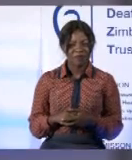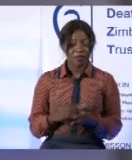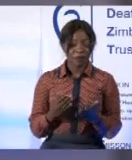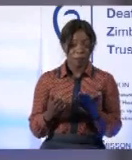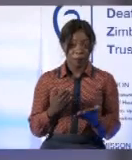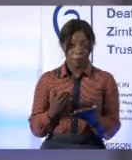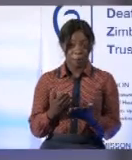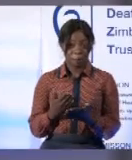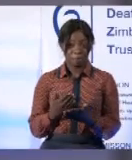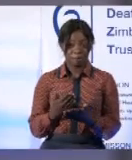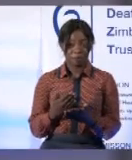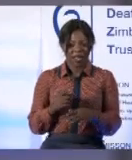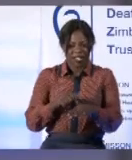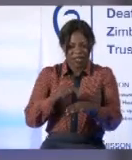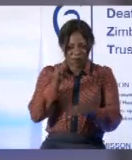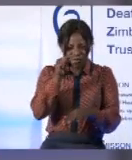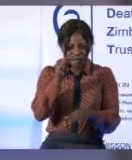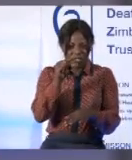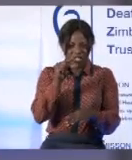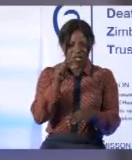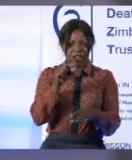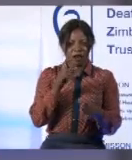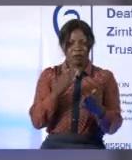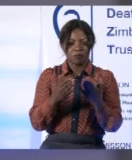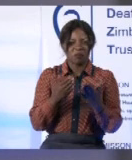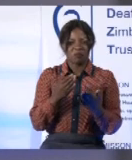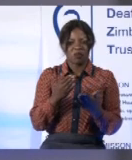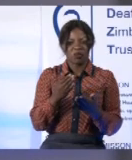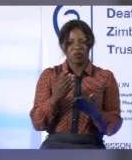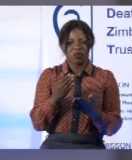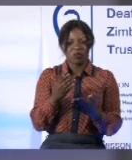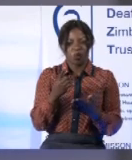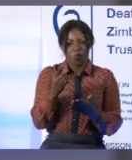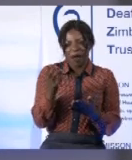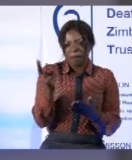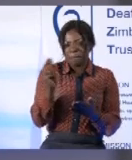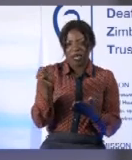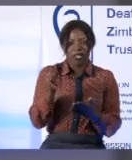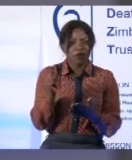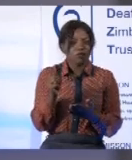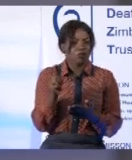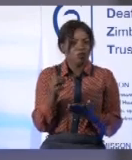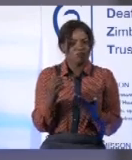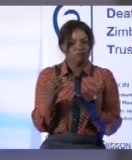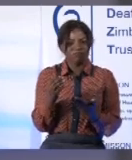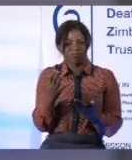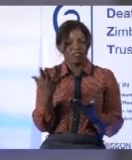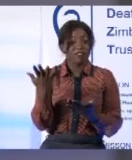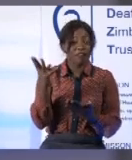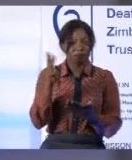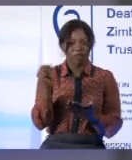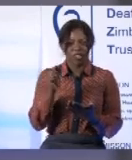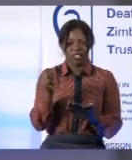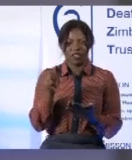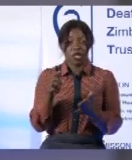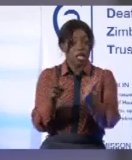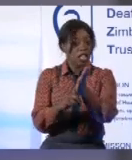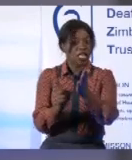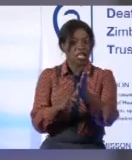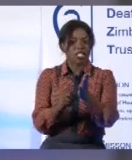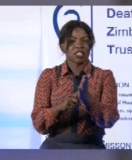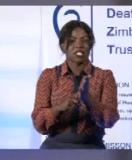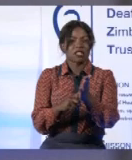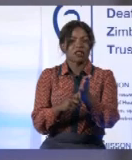time. In Ingeringo, I can get was short times 1 minute or 5 minutes of having sex. Then I